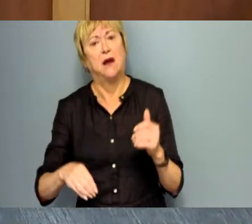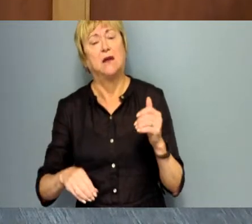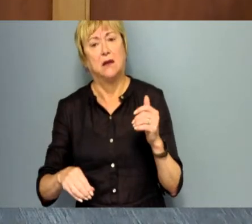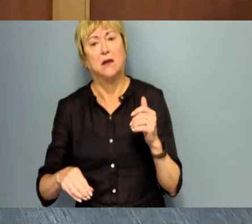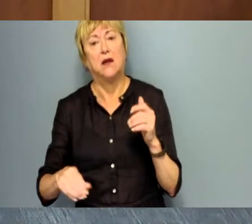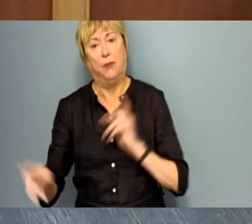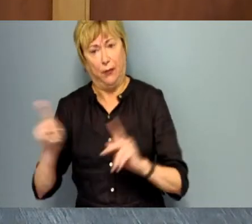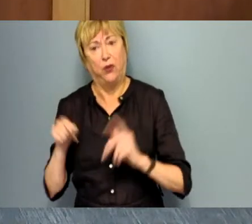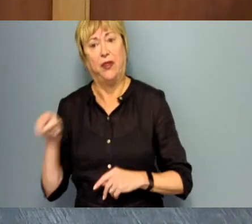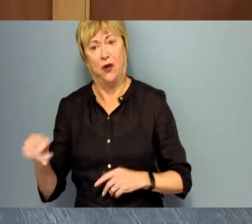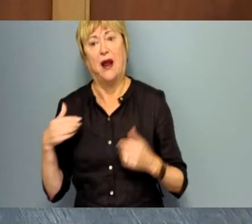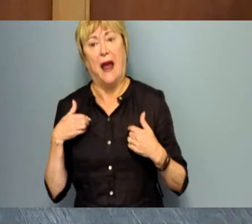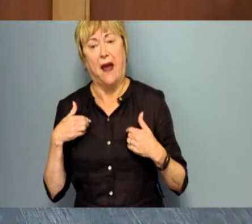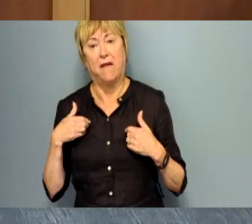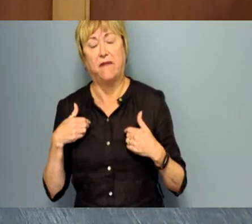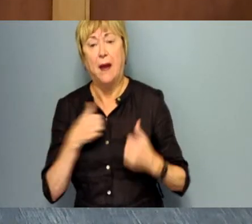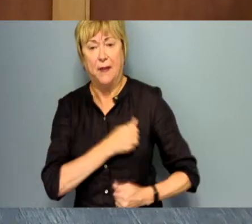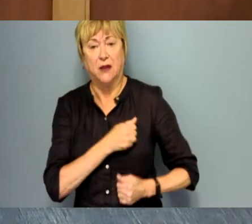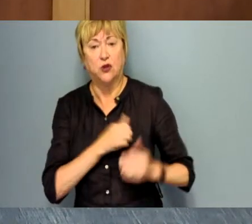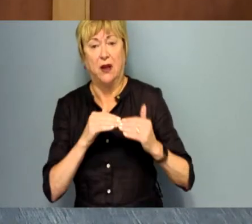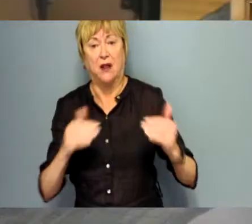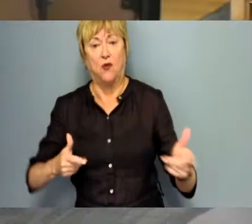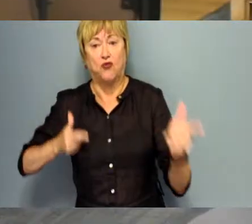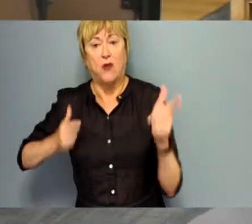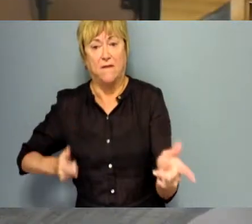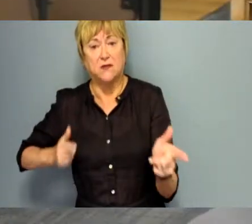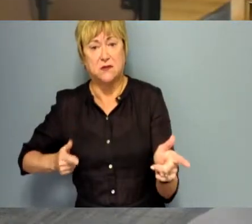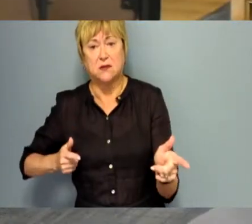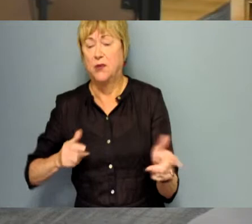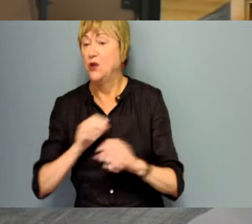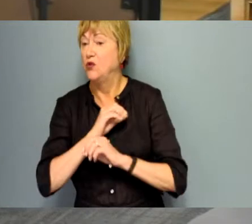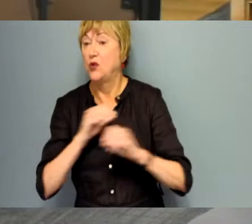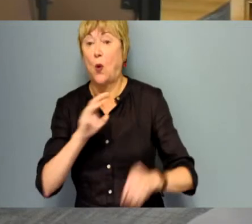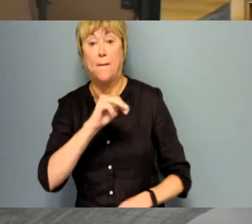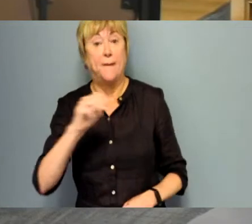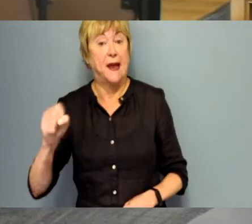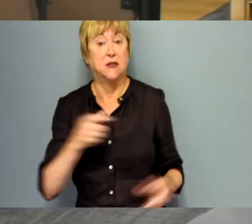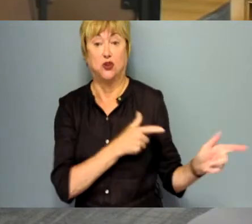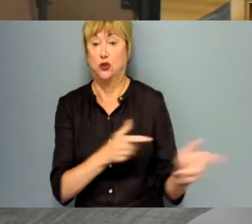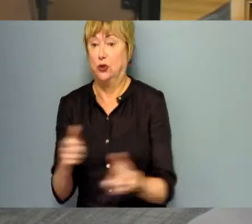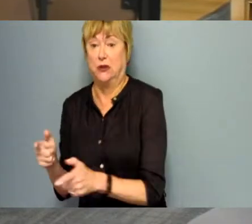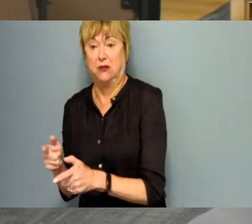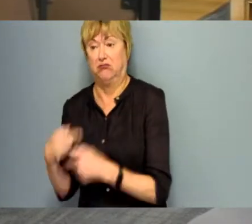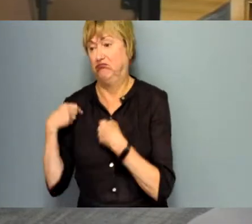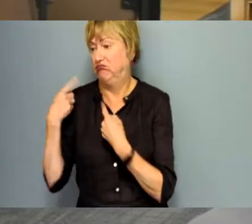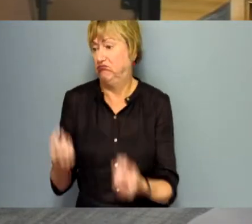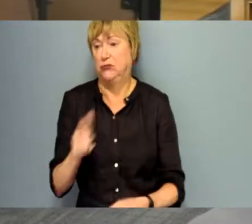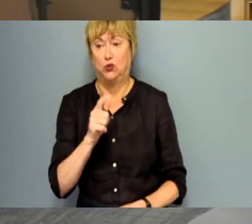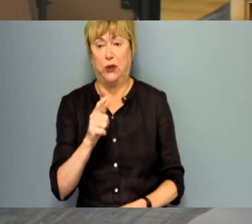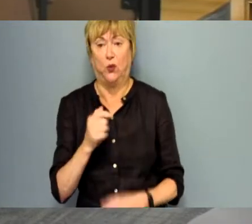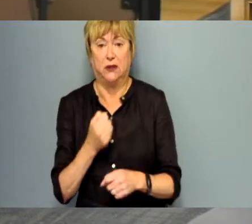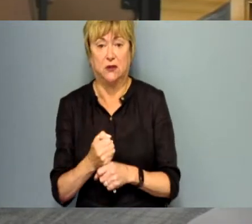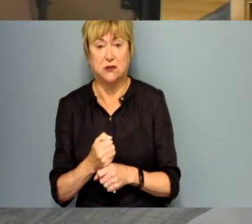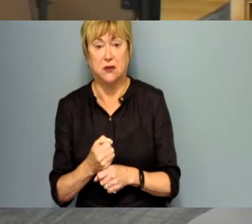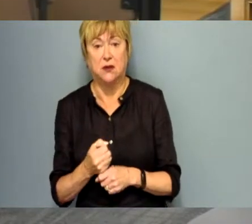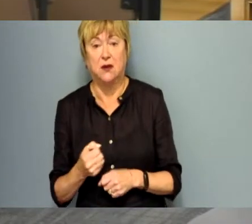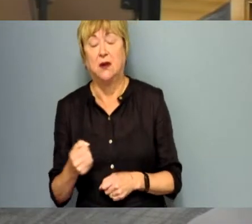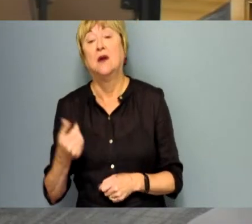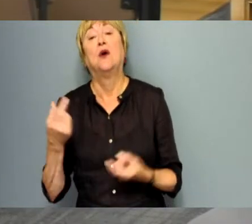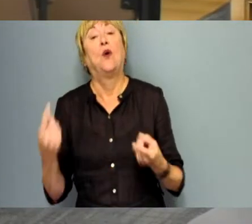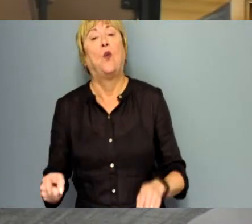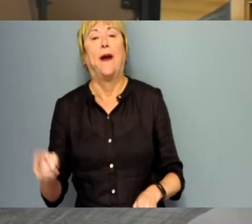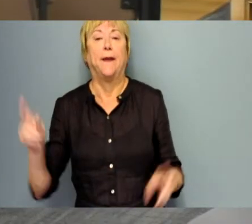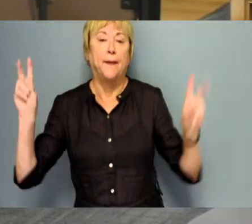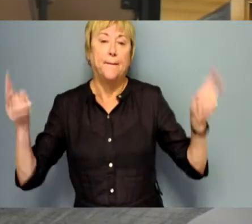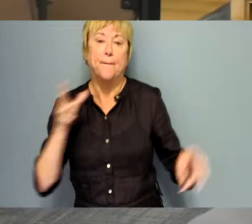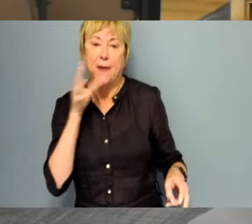military rifles, there hasn't been a mass shooting in 21 years. When people, mama bears, people defend their children,